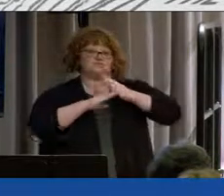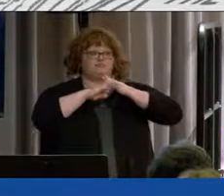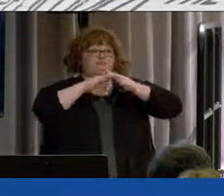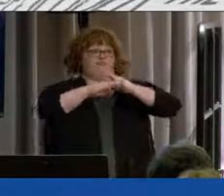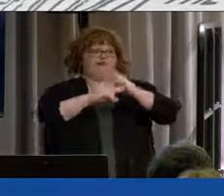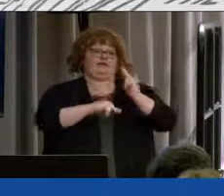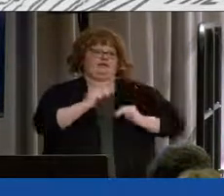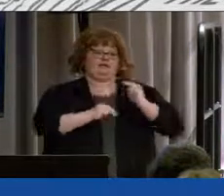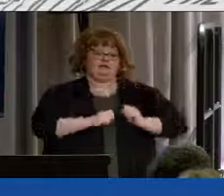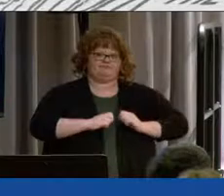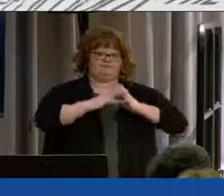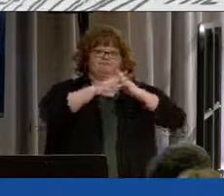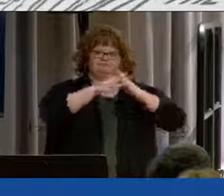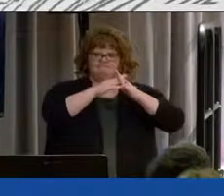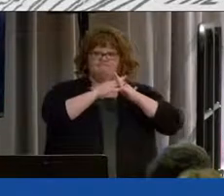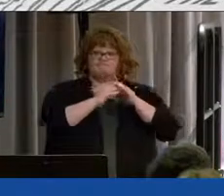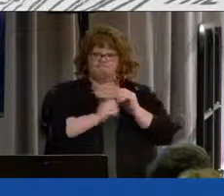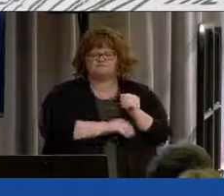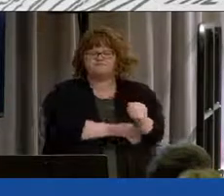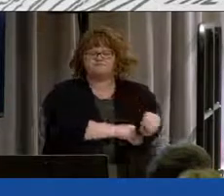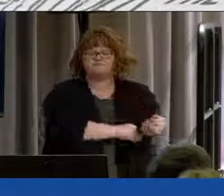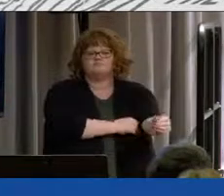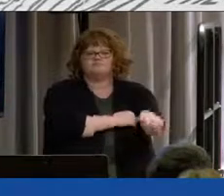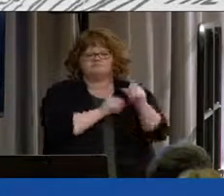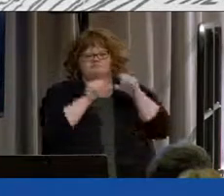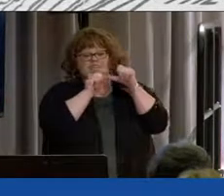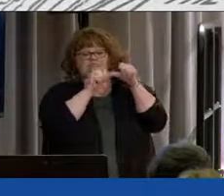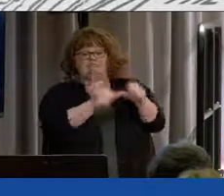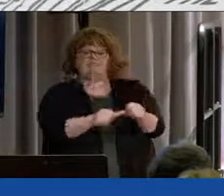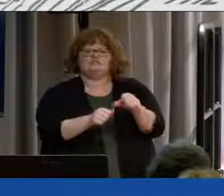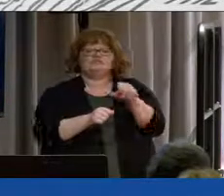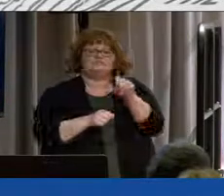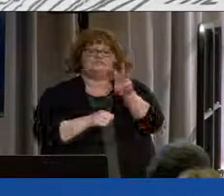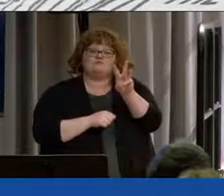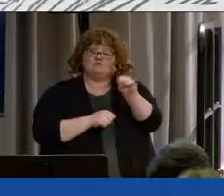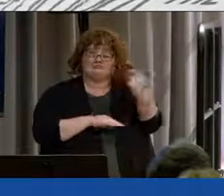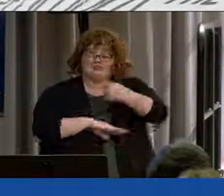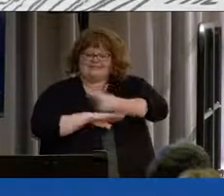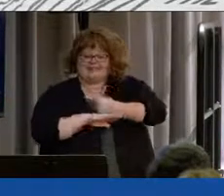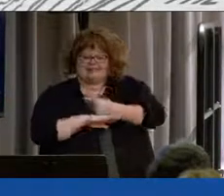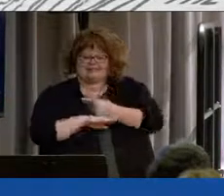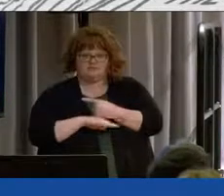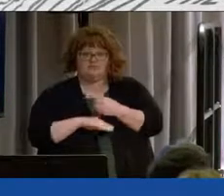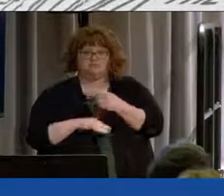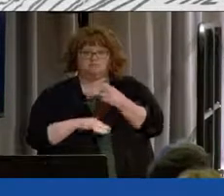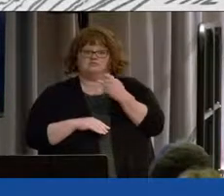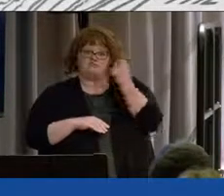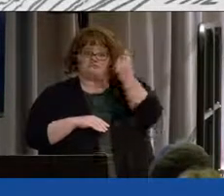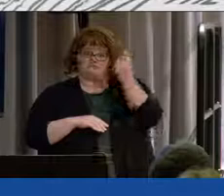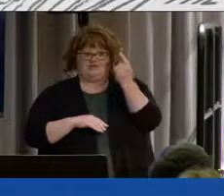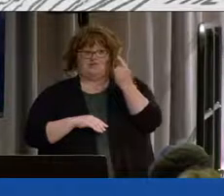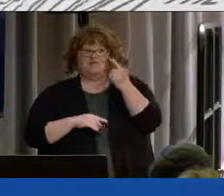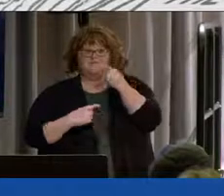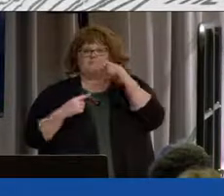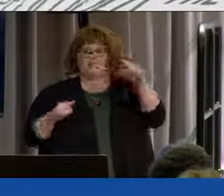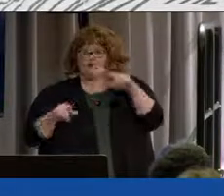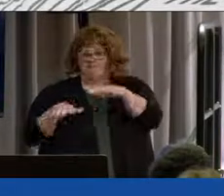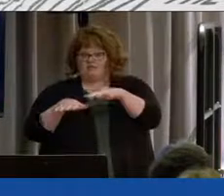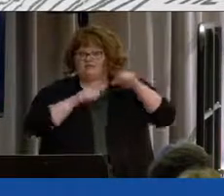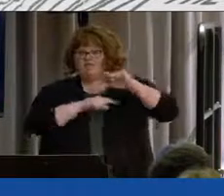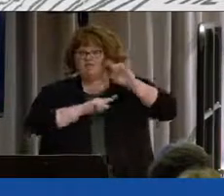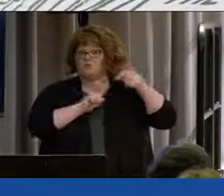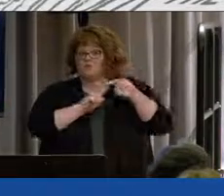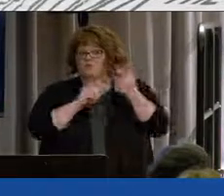to be constructed for more than 60 days. And they only left when 193 of them were